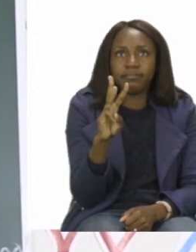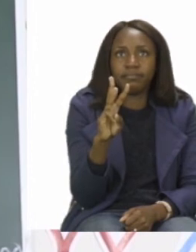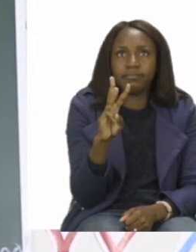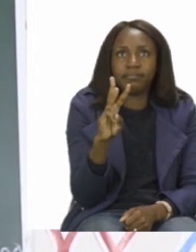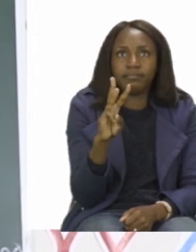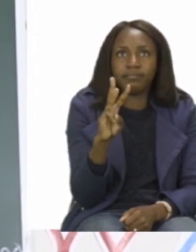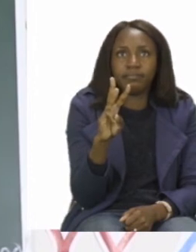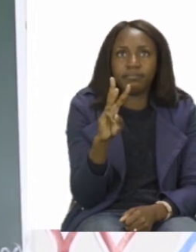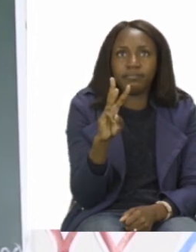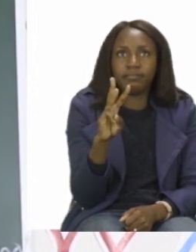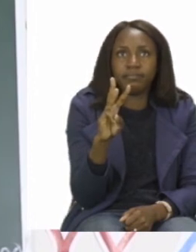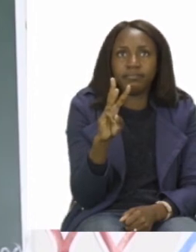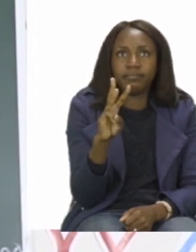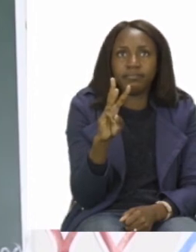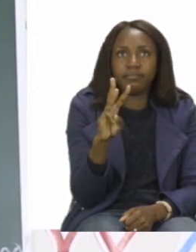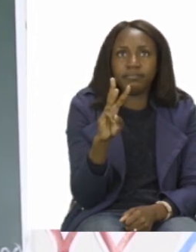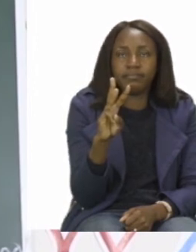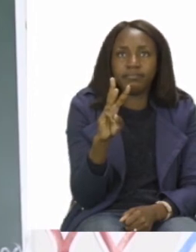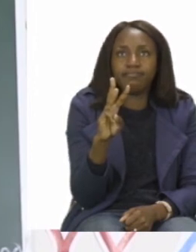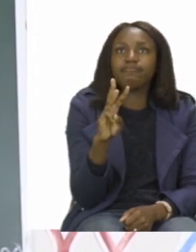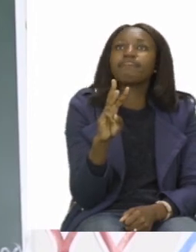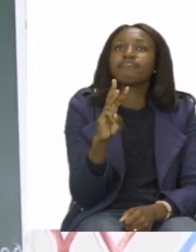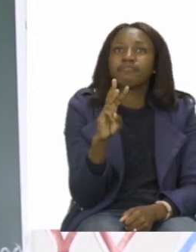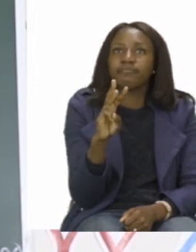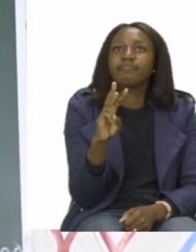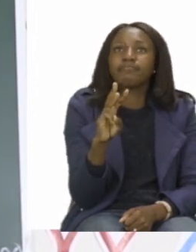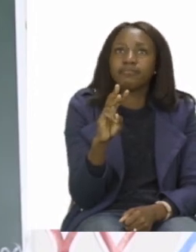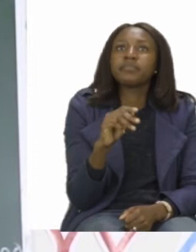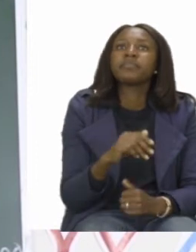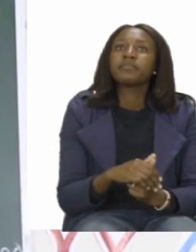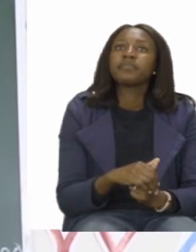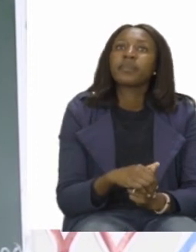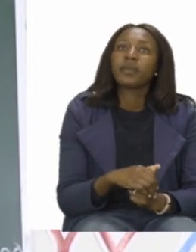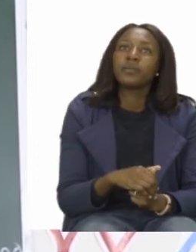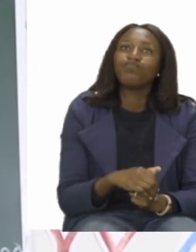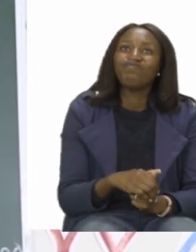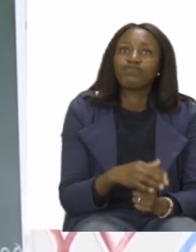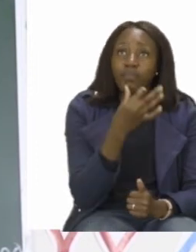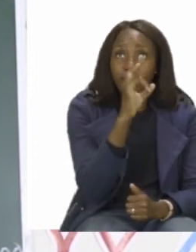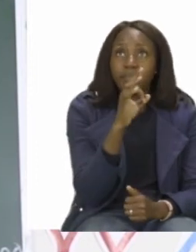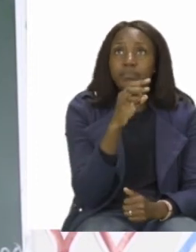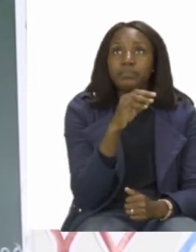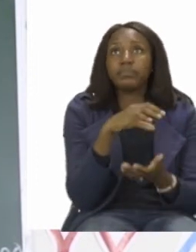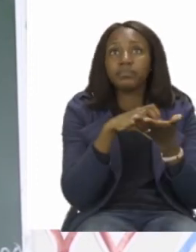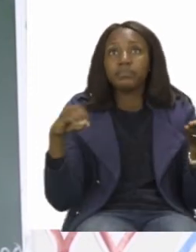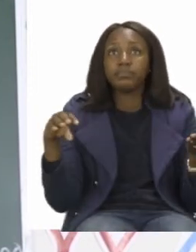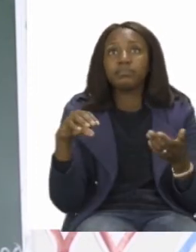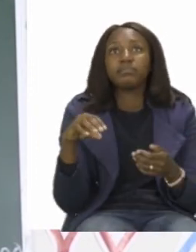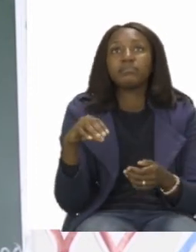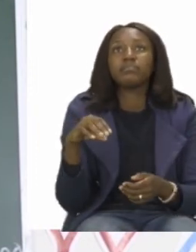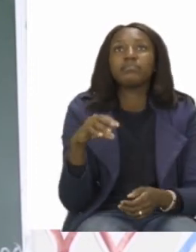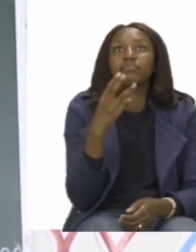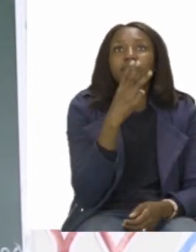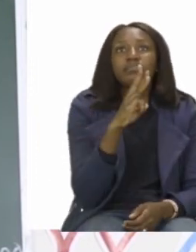minus 6 from 9? Yes, we can. So 9 minus 6 equals to